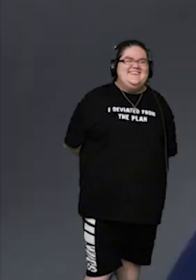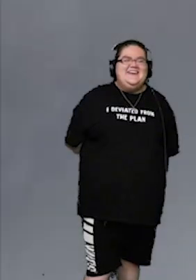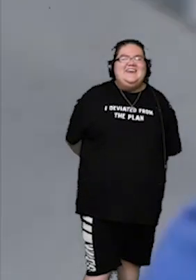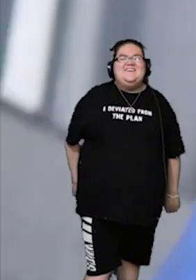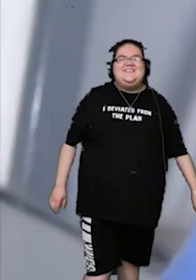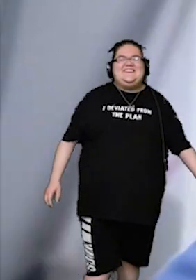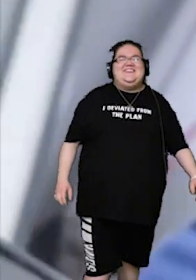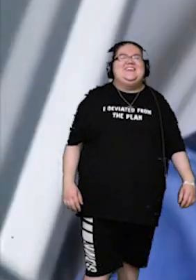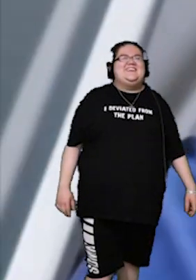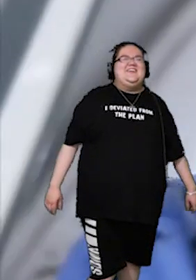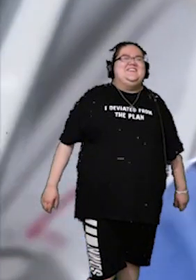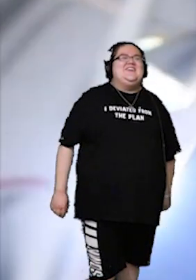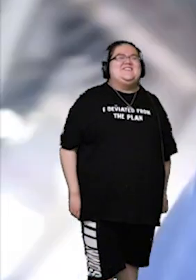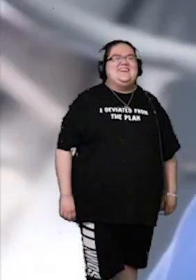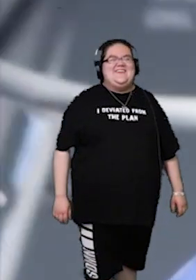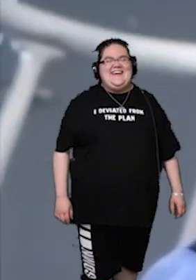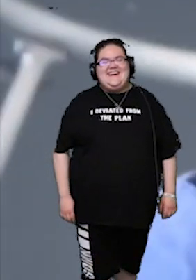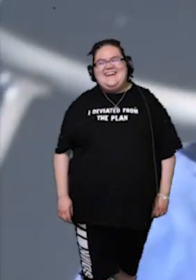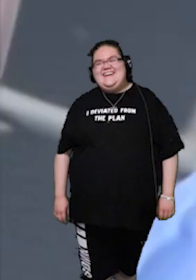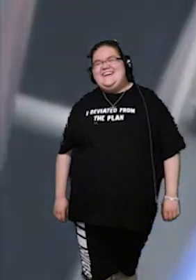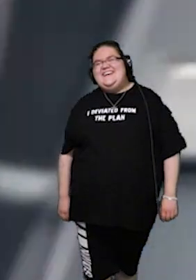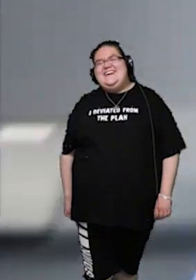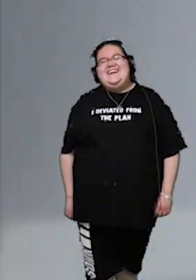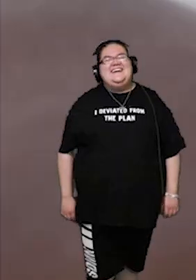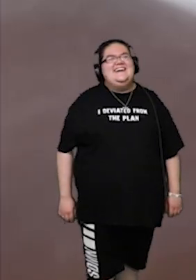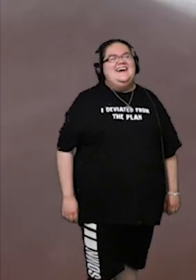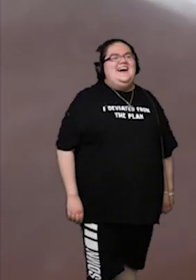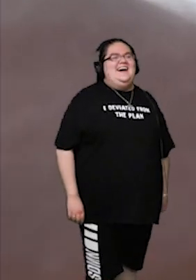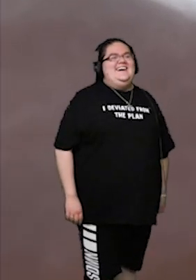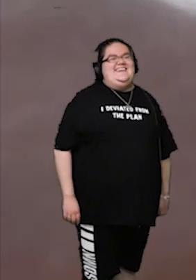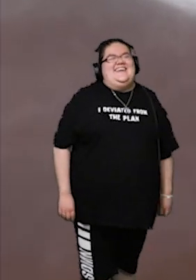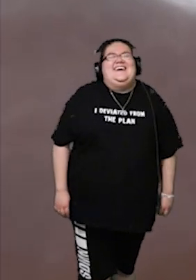Fuck them. Oh, no. Anybody in the cockpit?